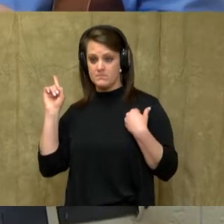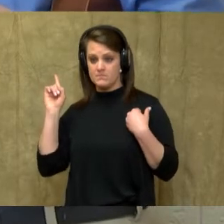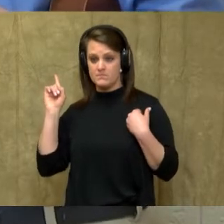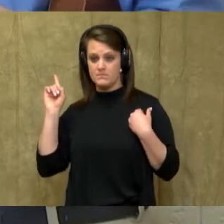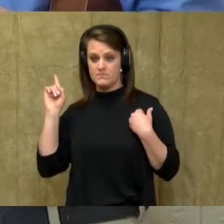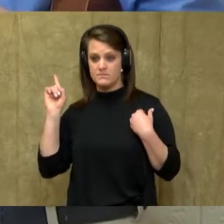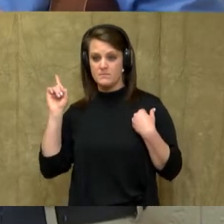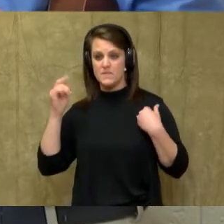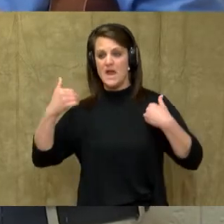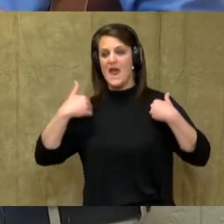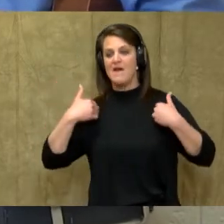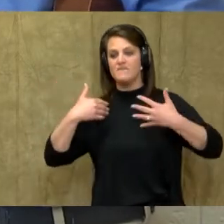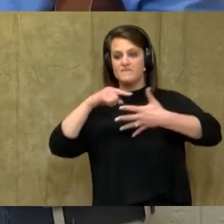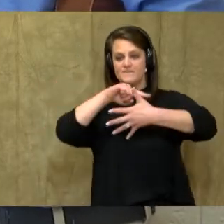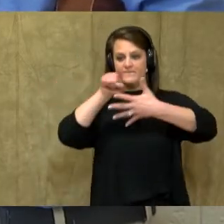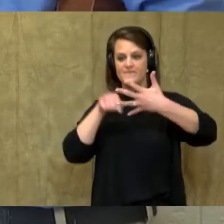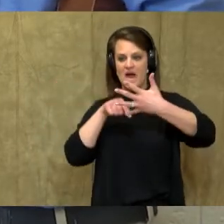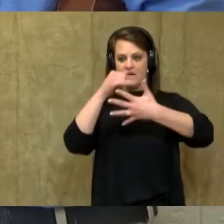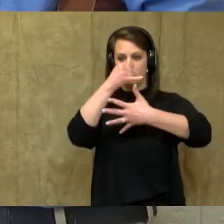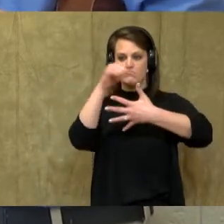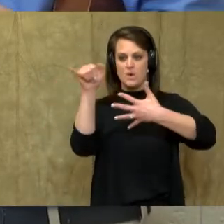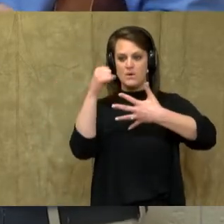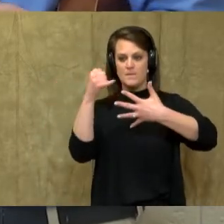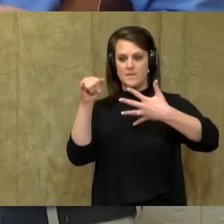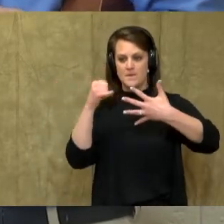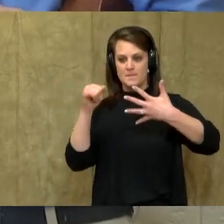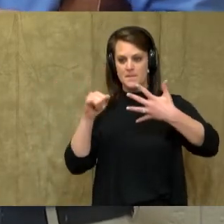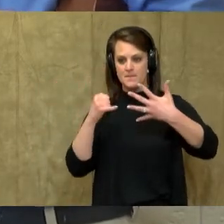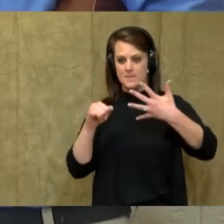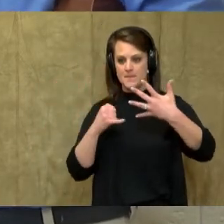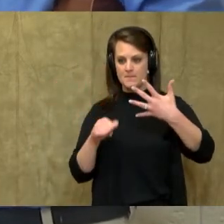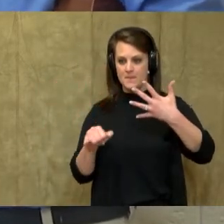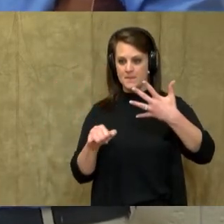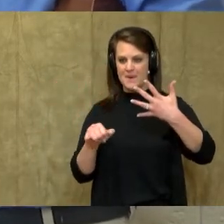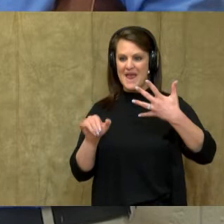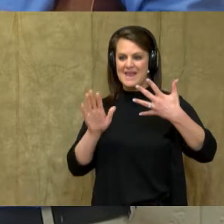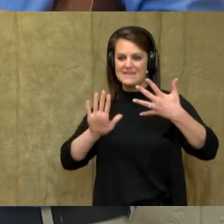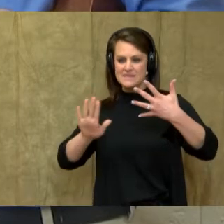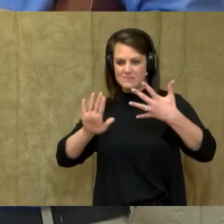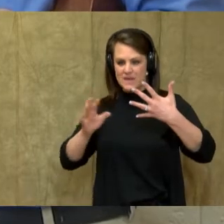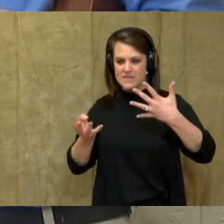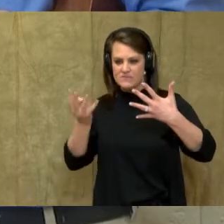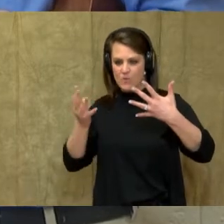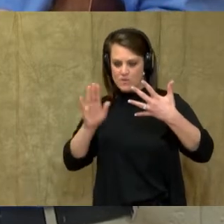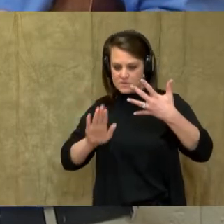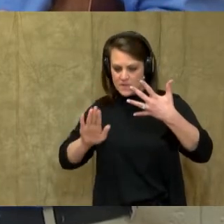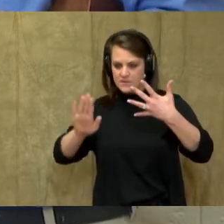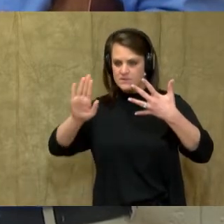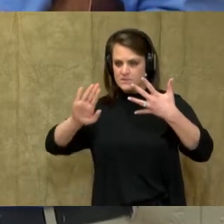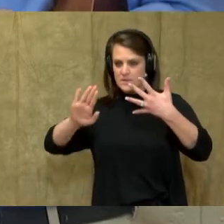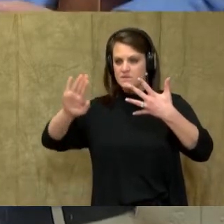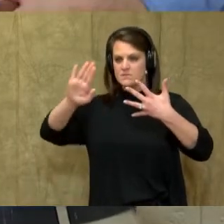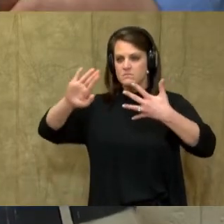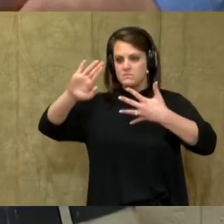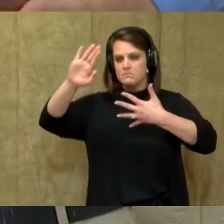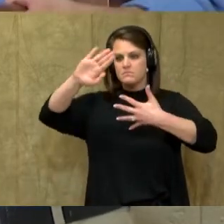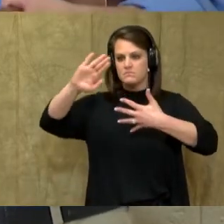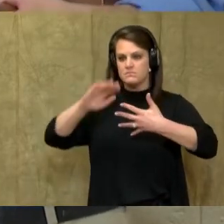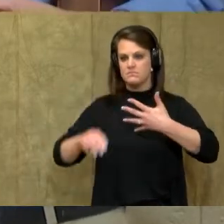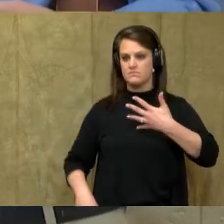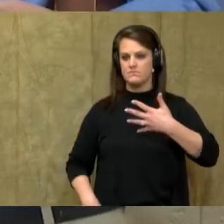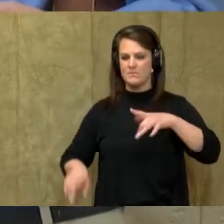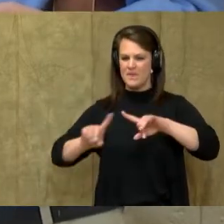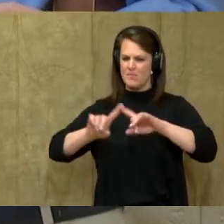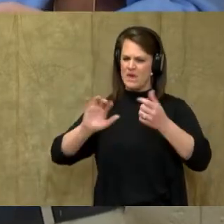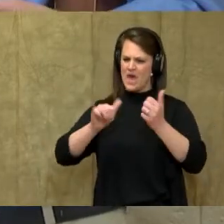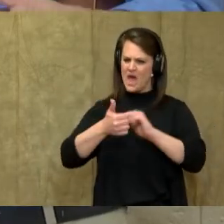we're going to have 5 lines and 4 spaces between those lines. But how do